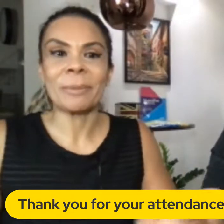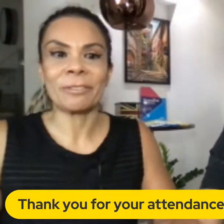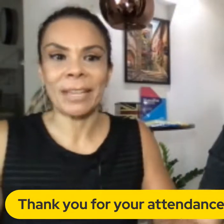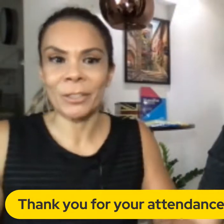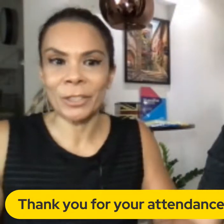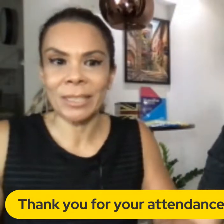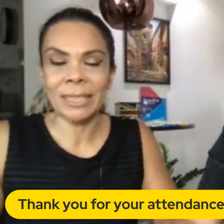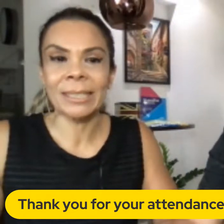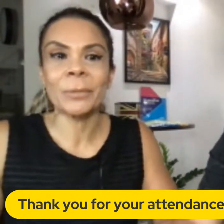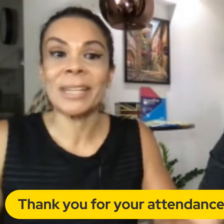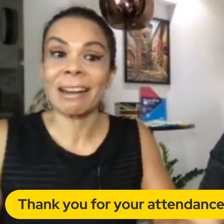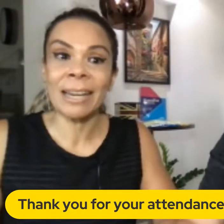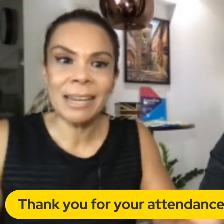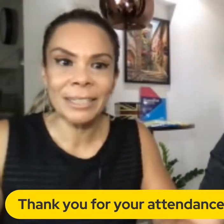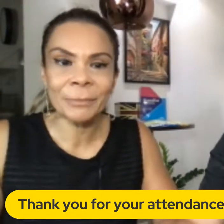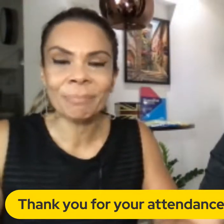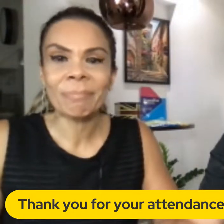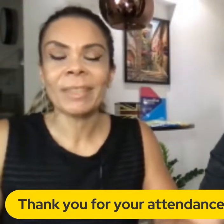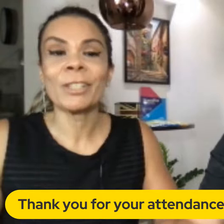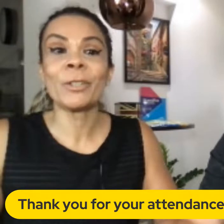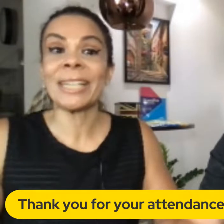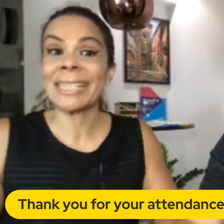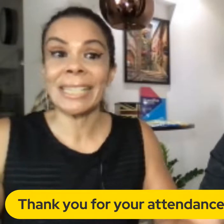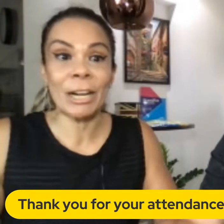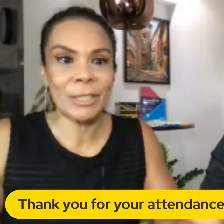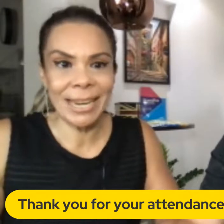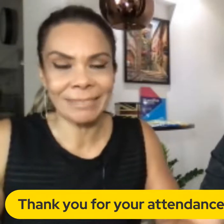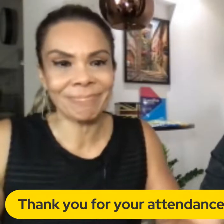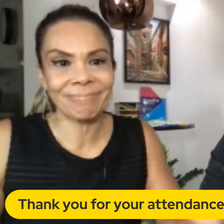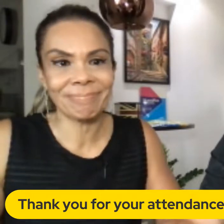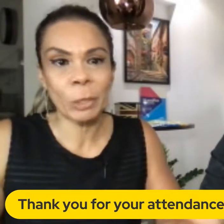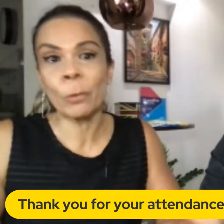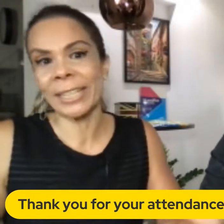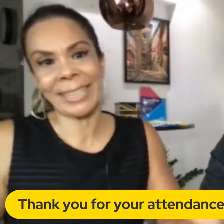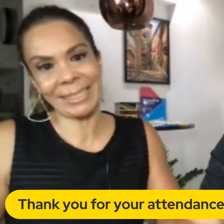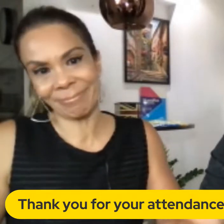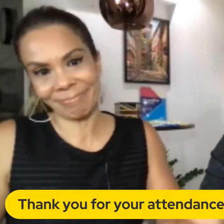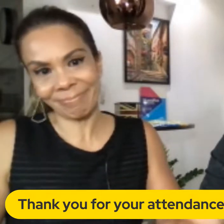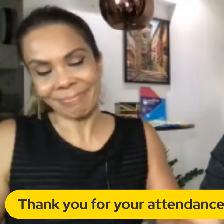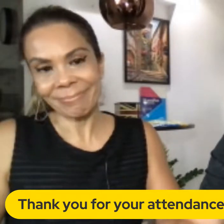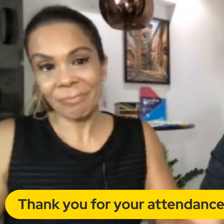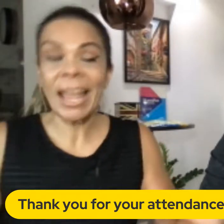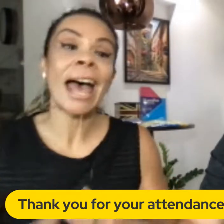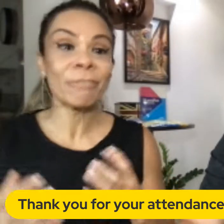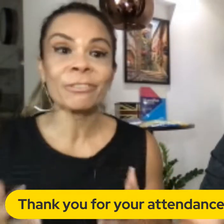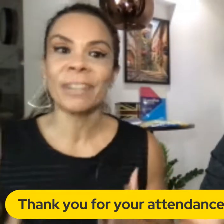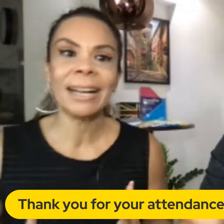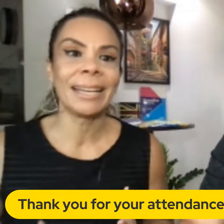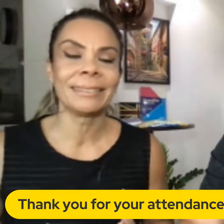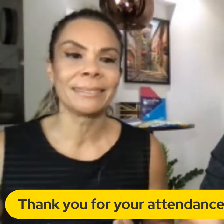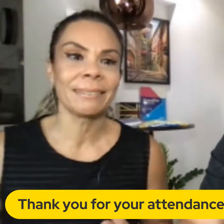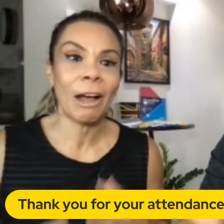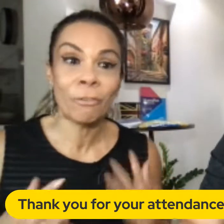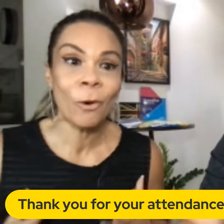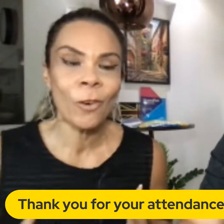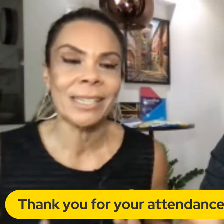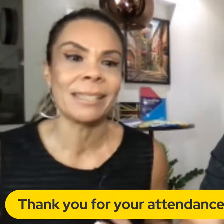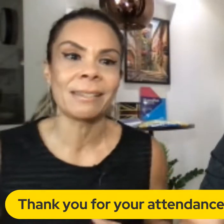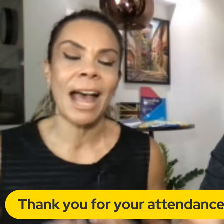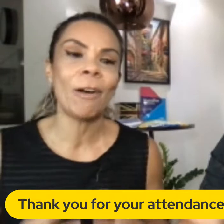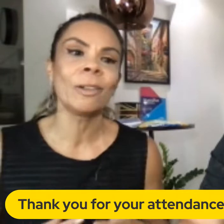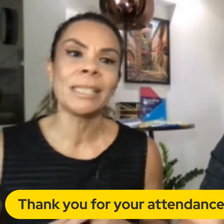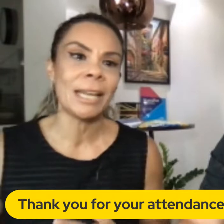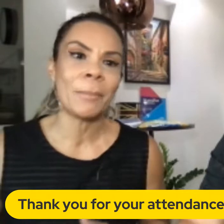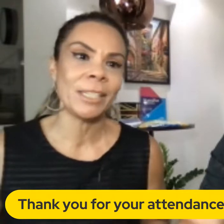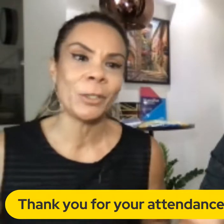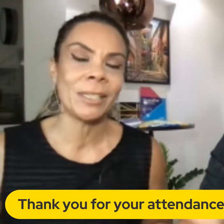we are professors, we are here during a Saturday working, have fun. Of course,